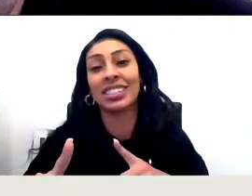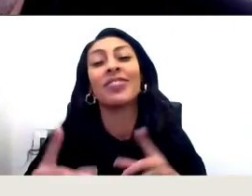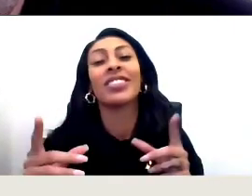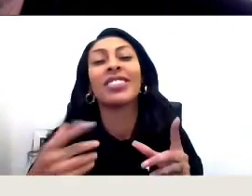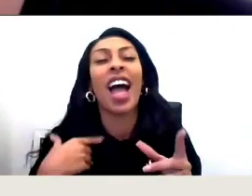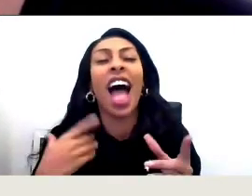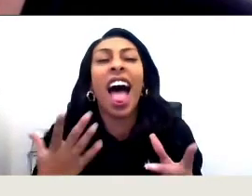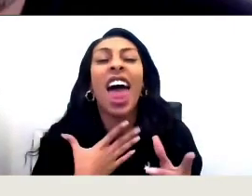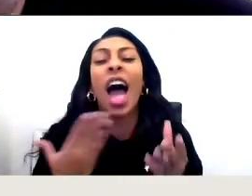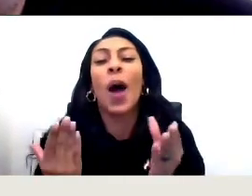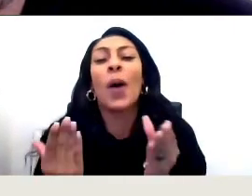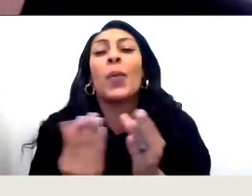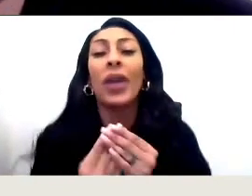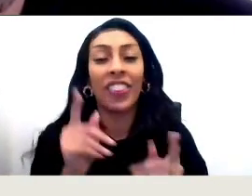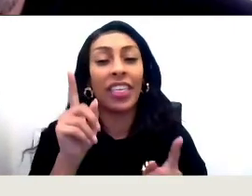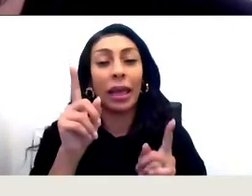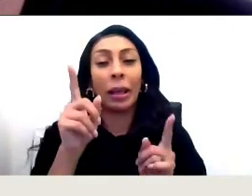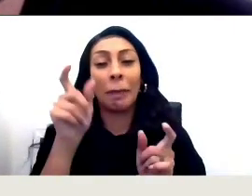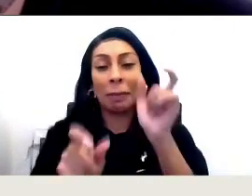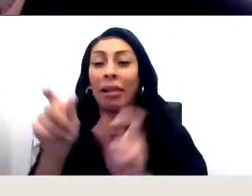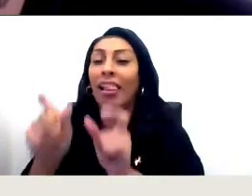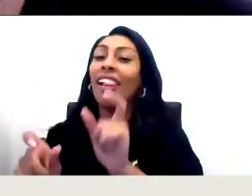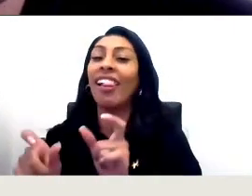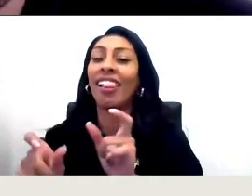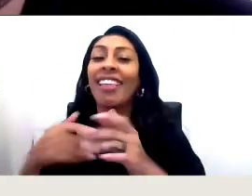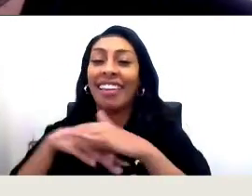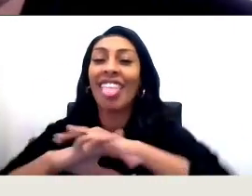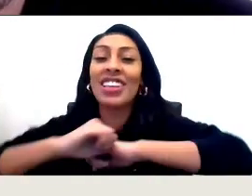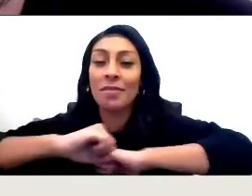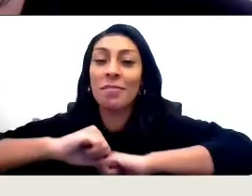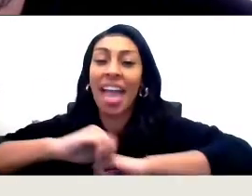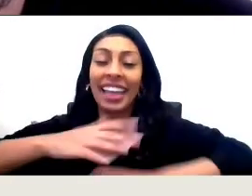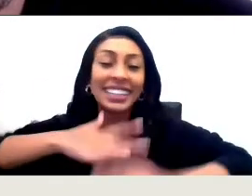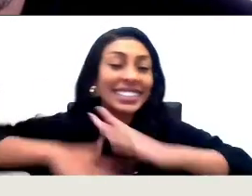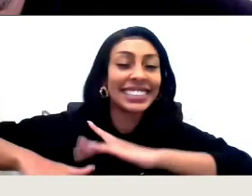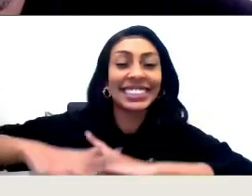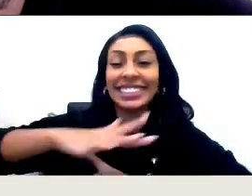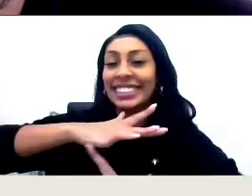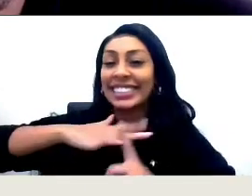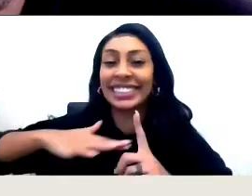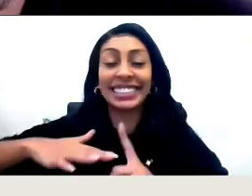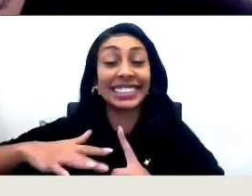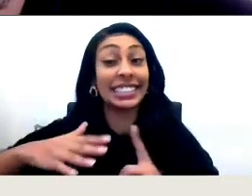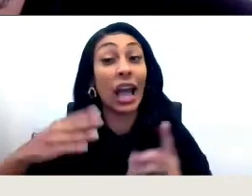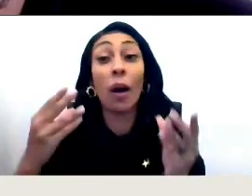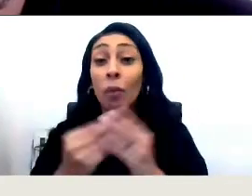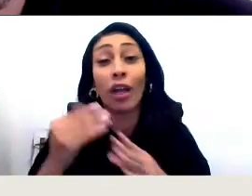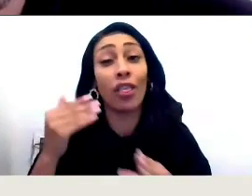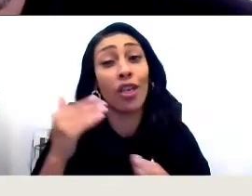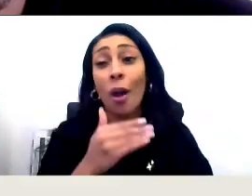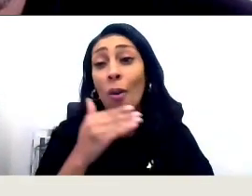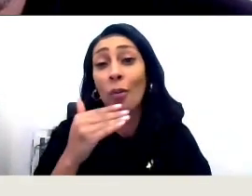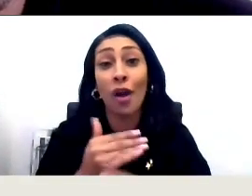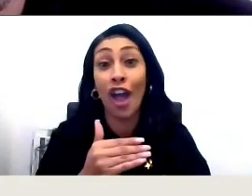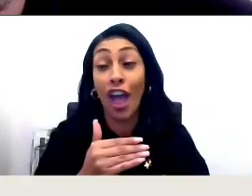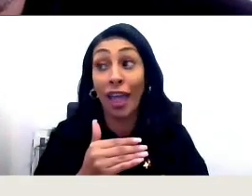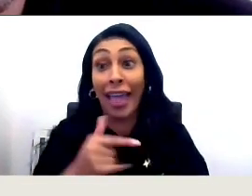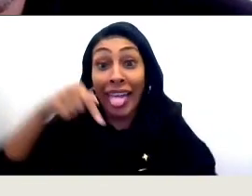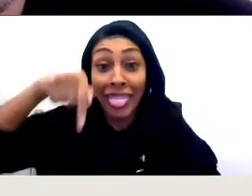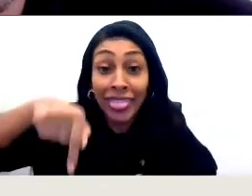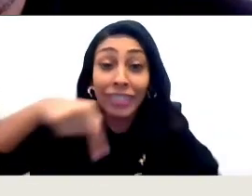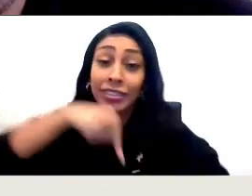with people, being in a physical space with people. And so to get to do that in work at this